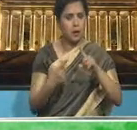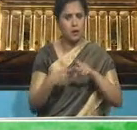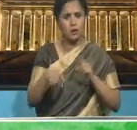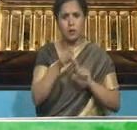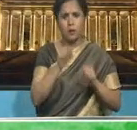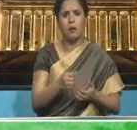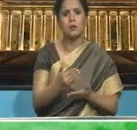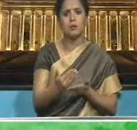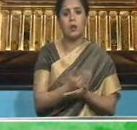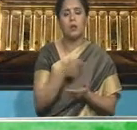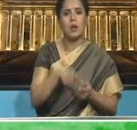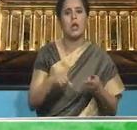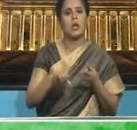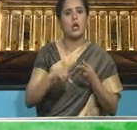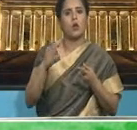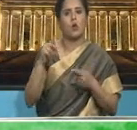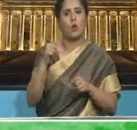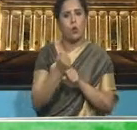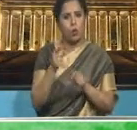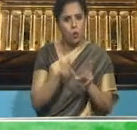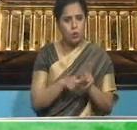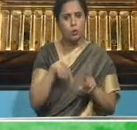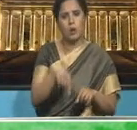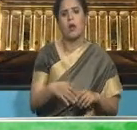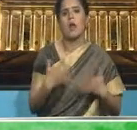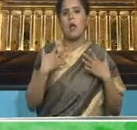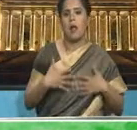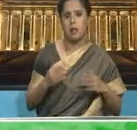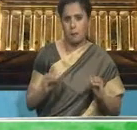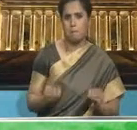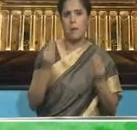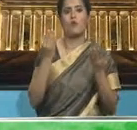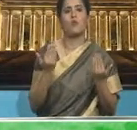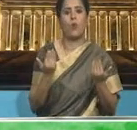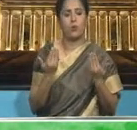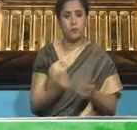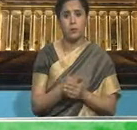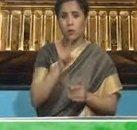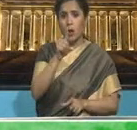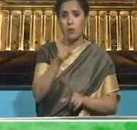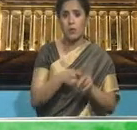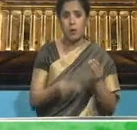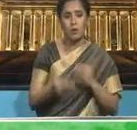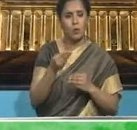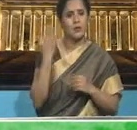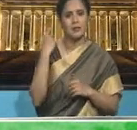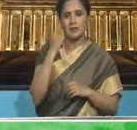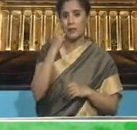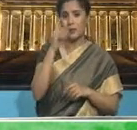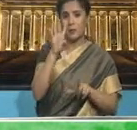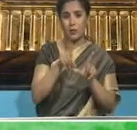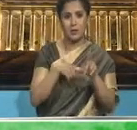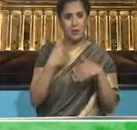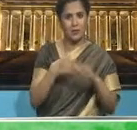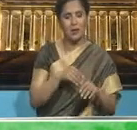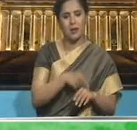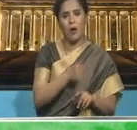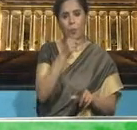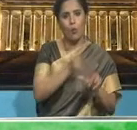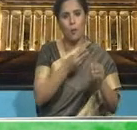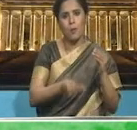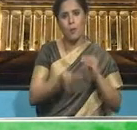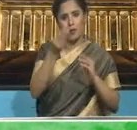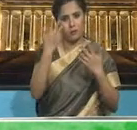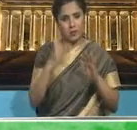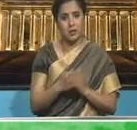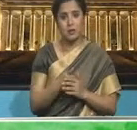conserve ecology and also improve health. One more year has gone by for the Republic